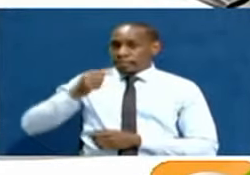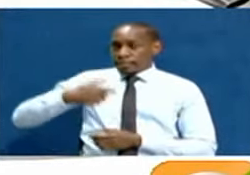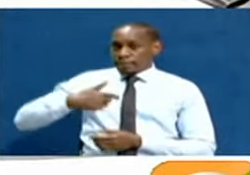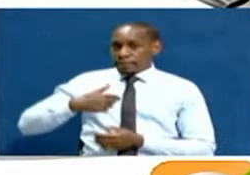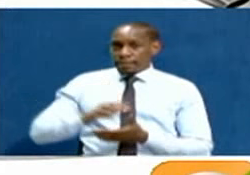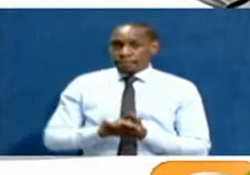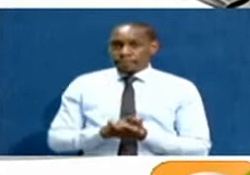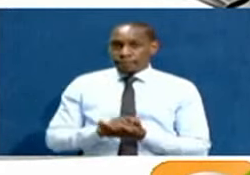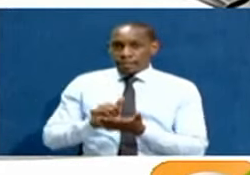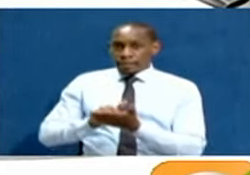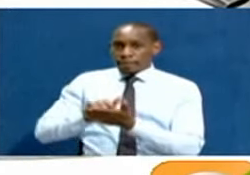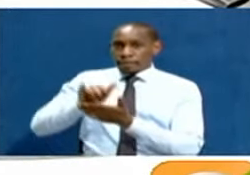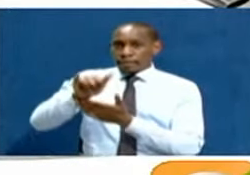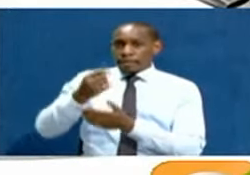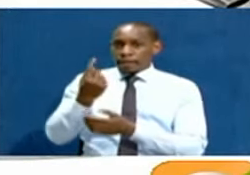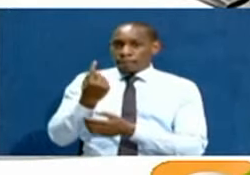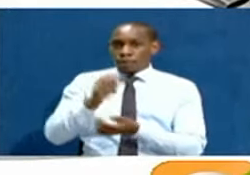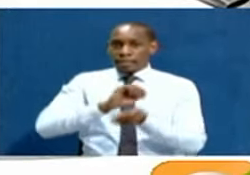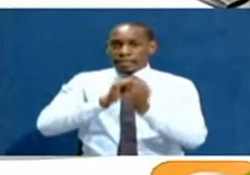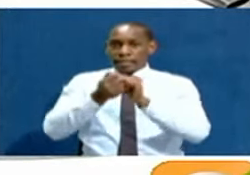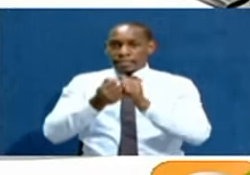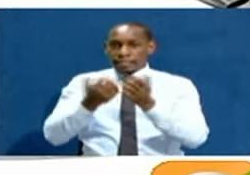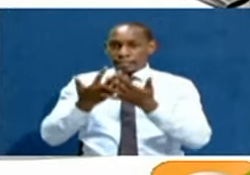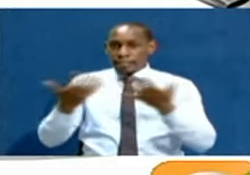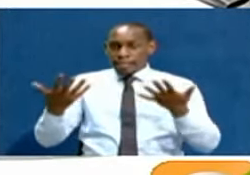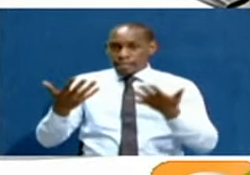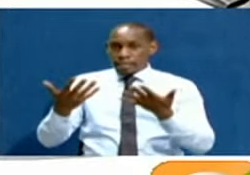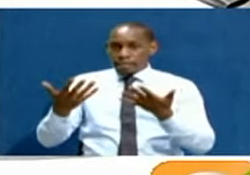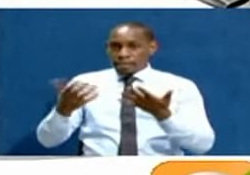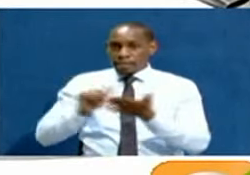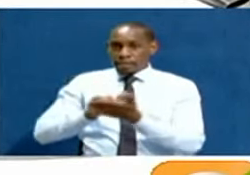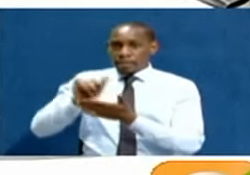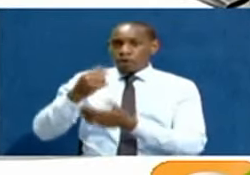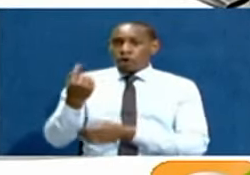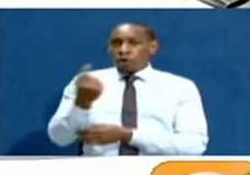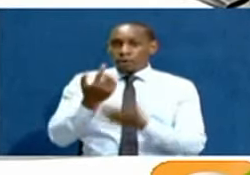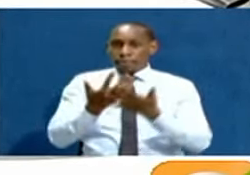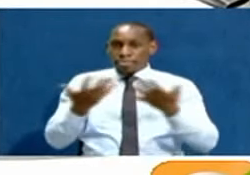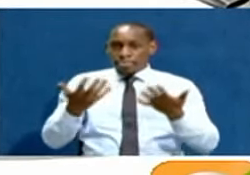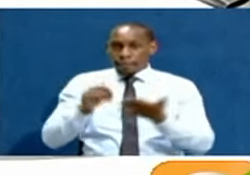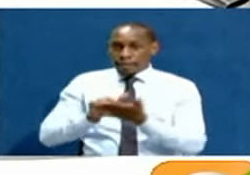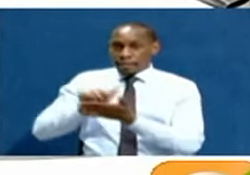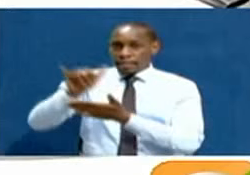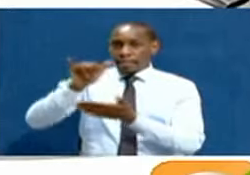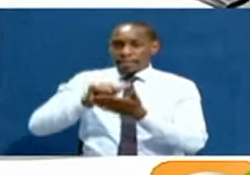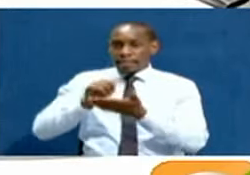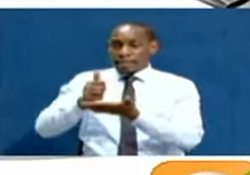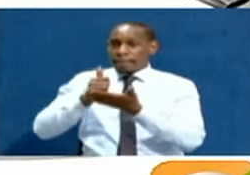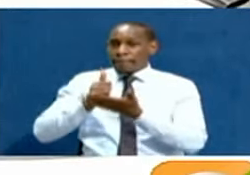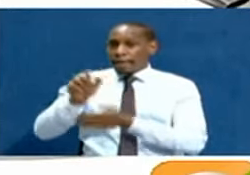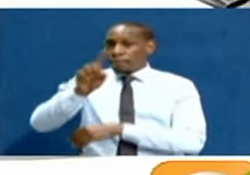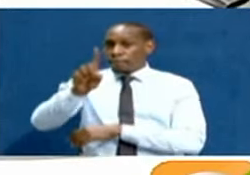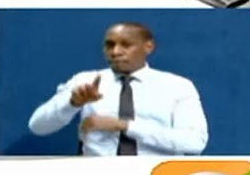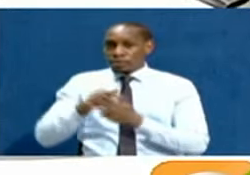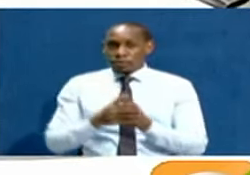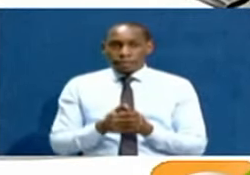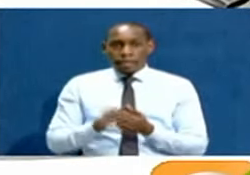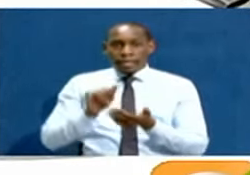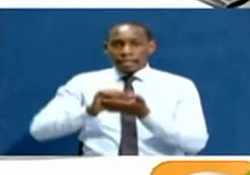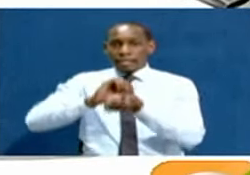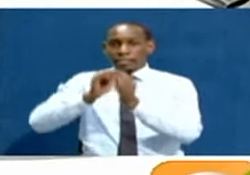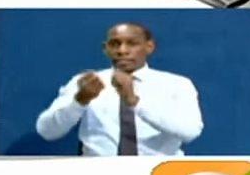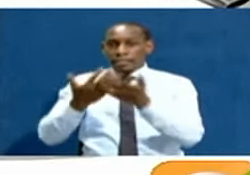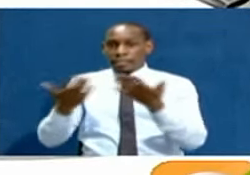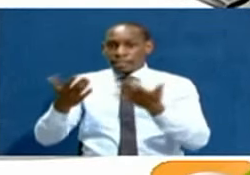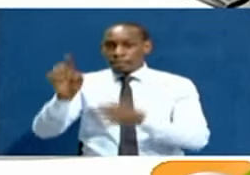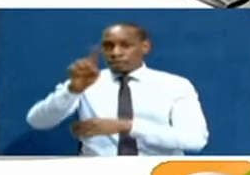your Dreamliners was turned into a cargo plane, strictly cargo. Has that been a help? Has that